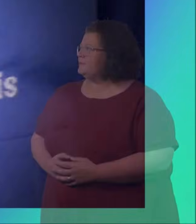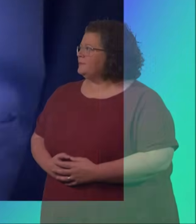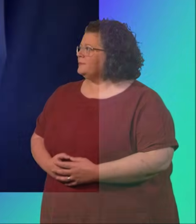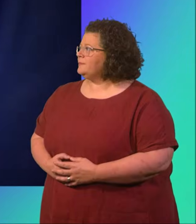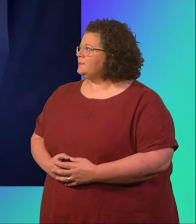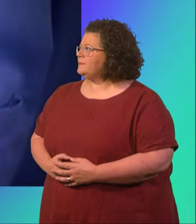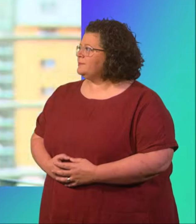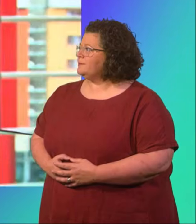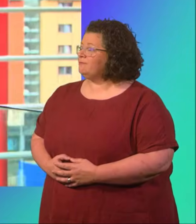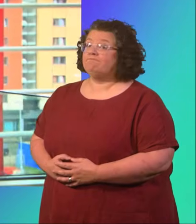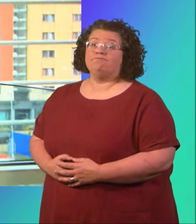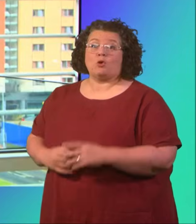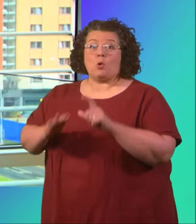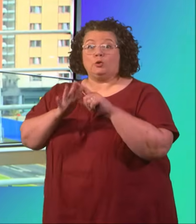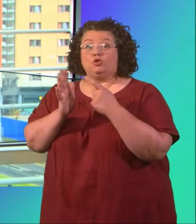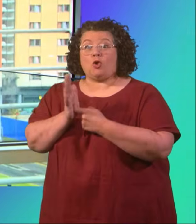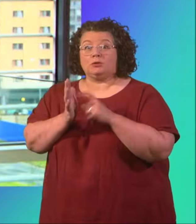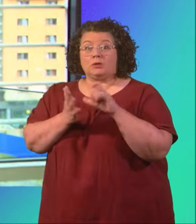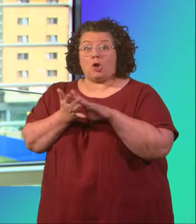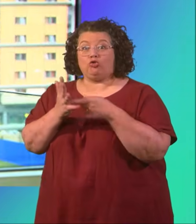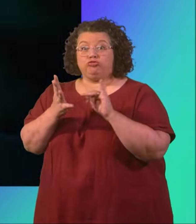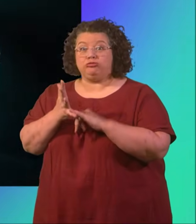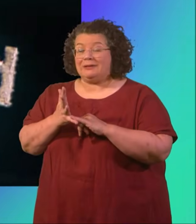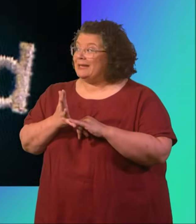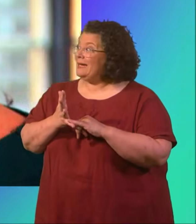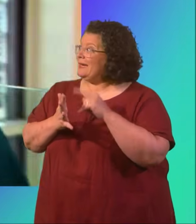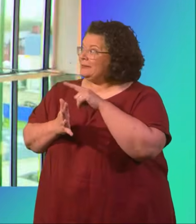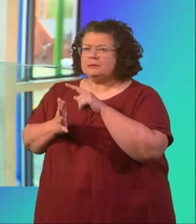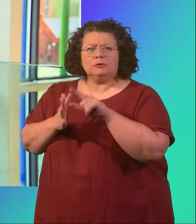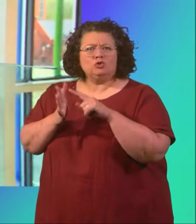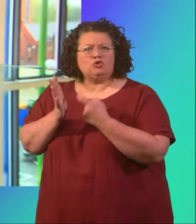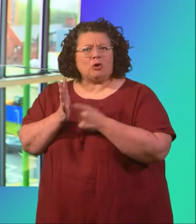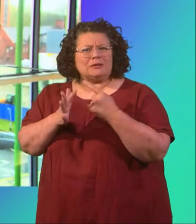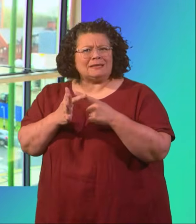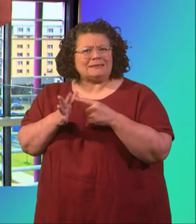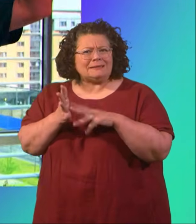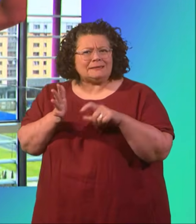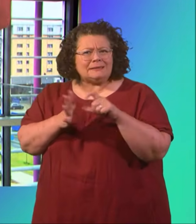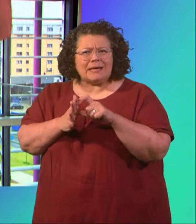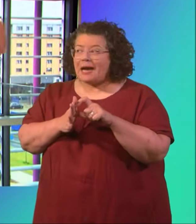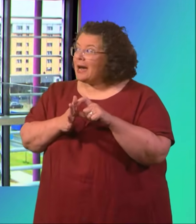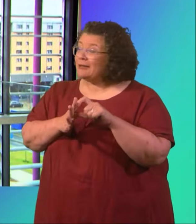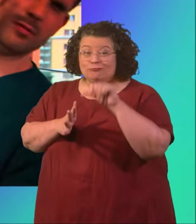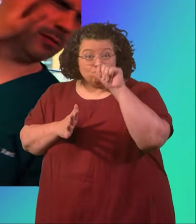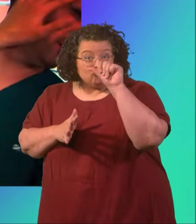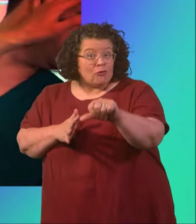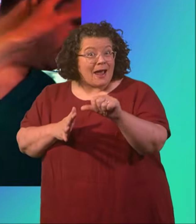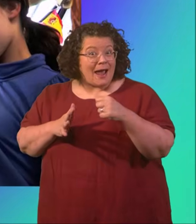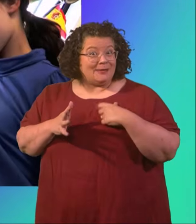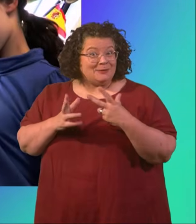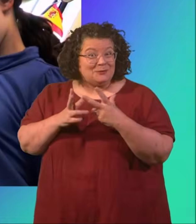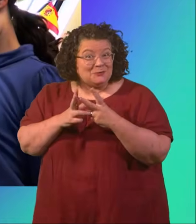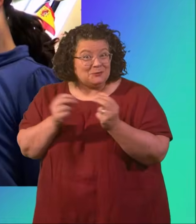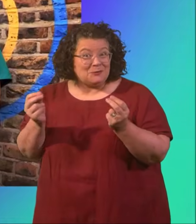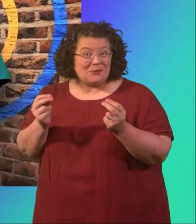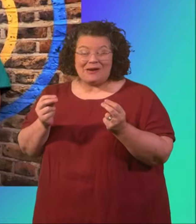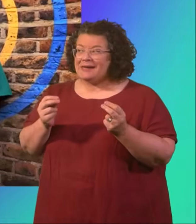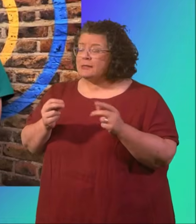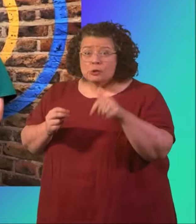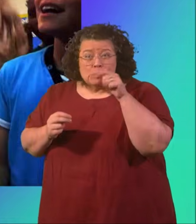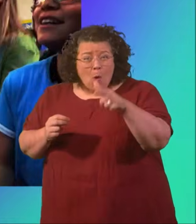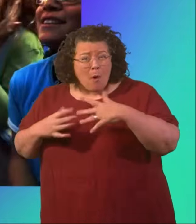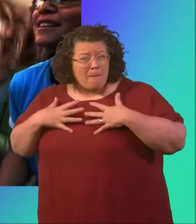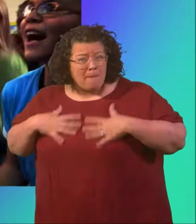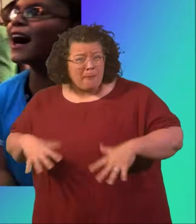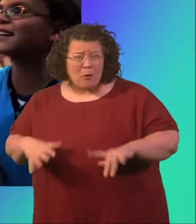He's Dr. Chris. And he's Dr. Xand. Yep, we're twins. Do you know just how brilliant your